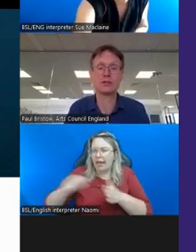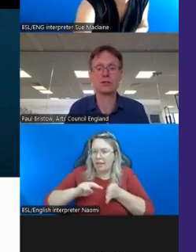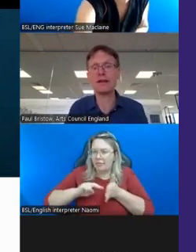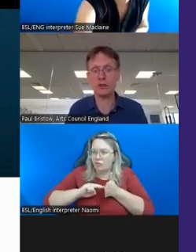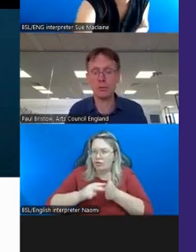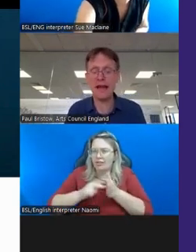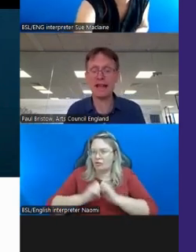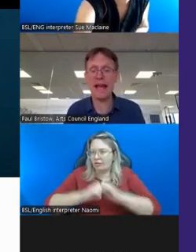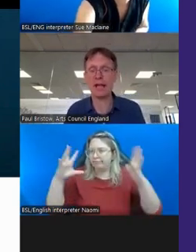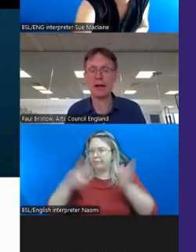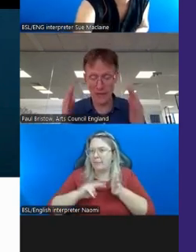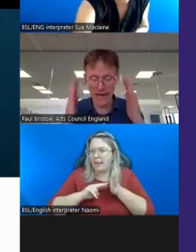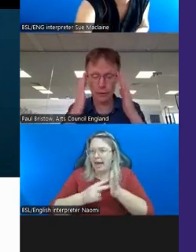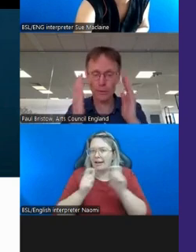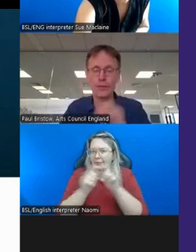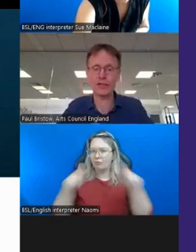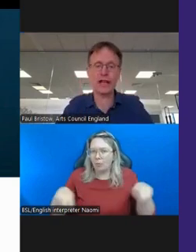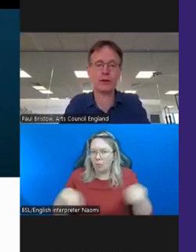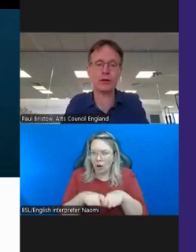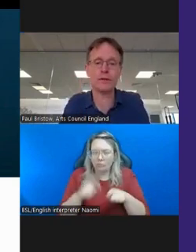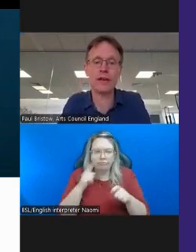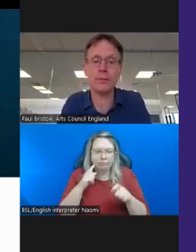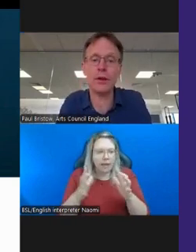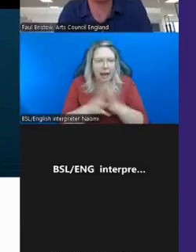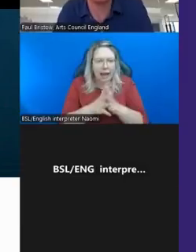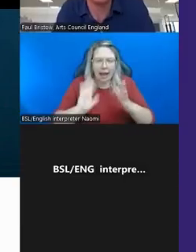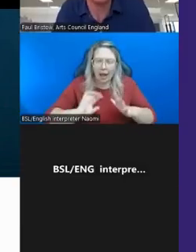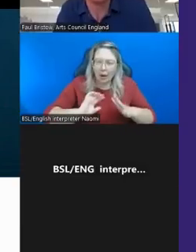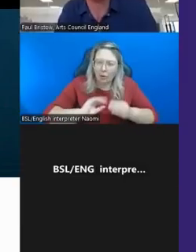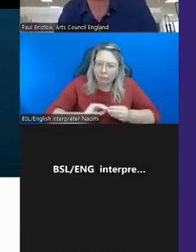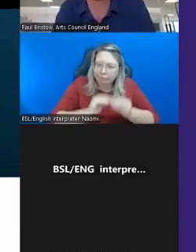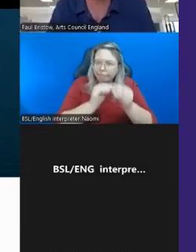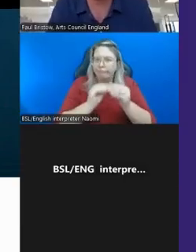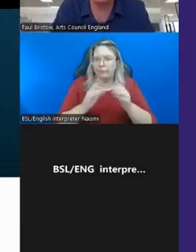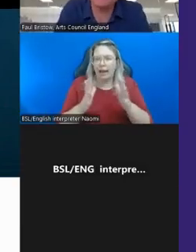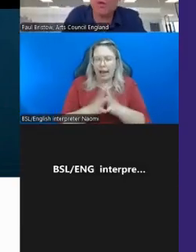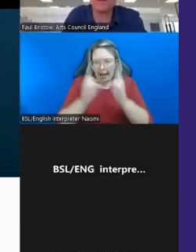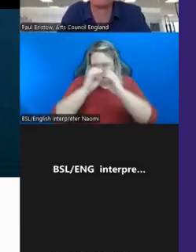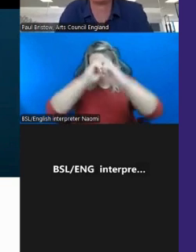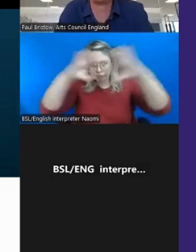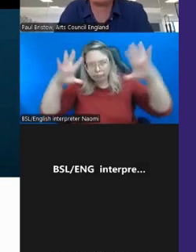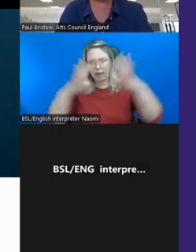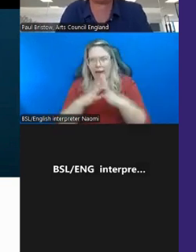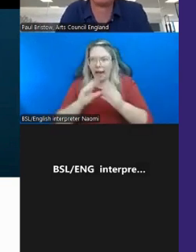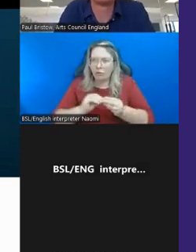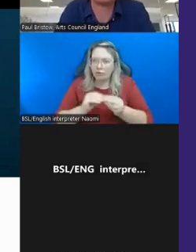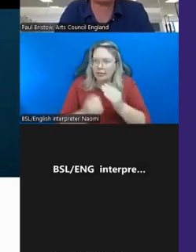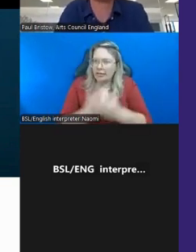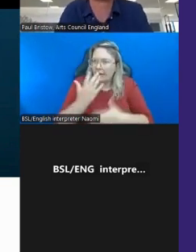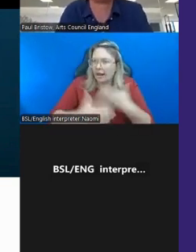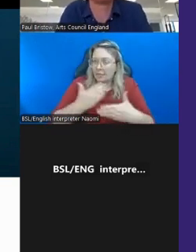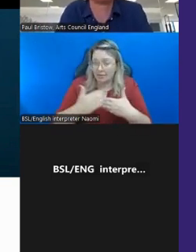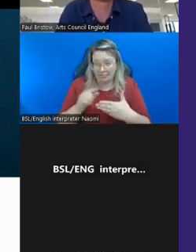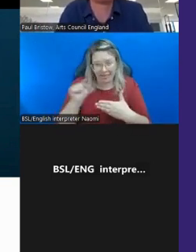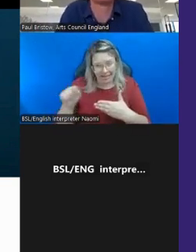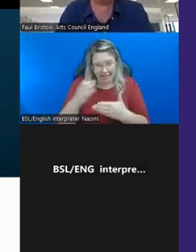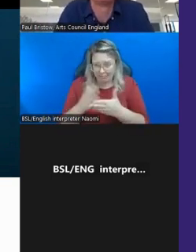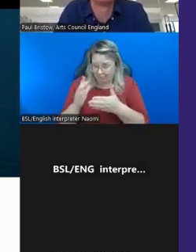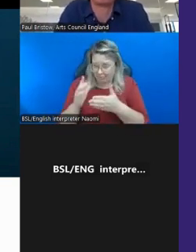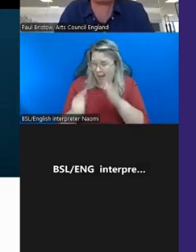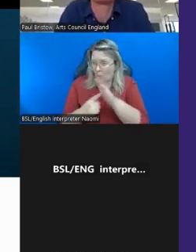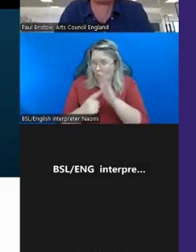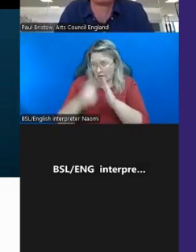in terms of spatial planning, how you build things and how you do development. And that's quite an important lever to pull for culture when you think